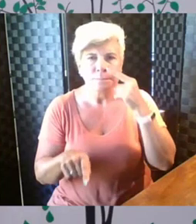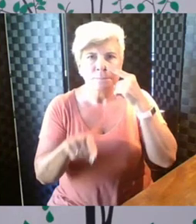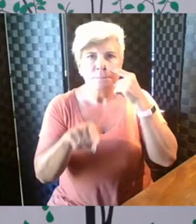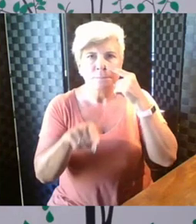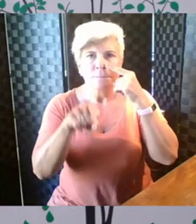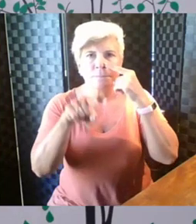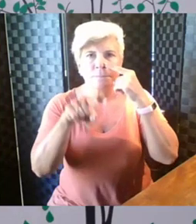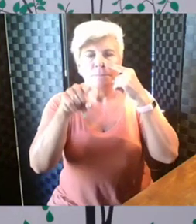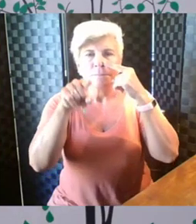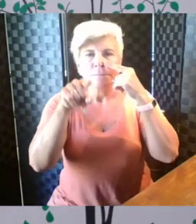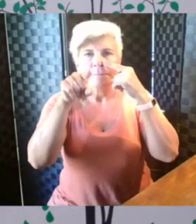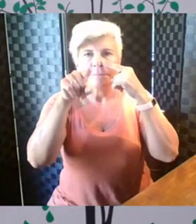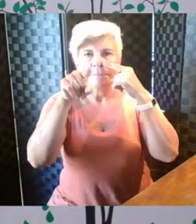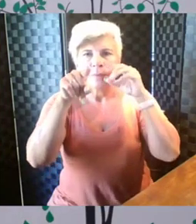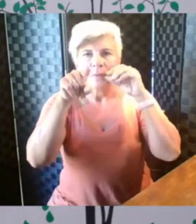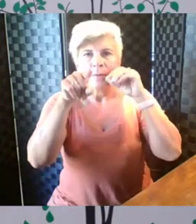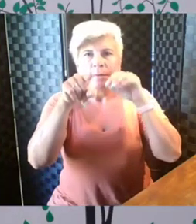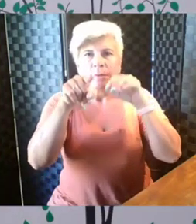Inhale.